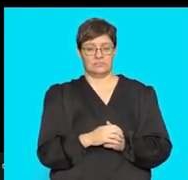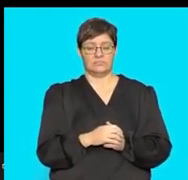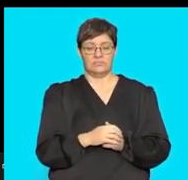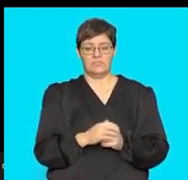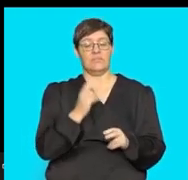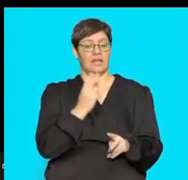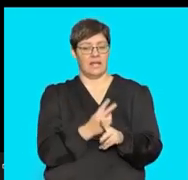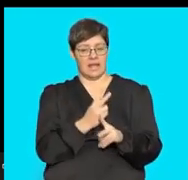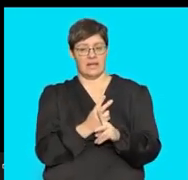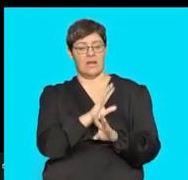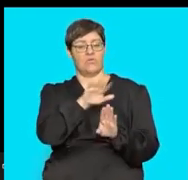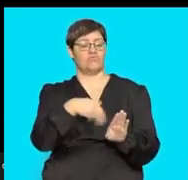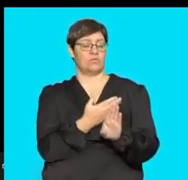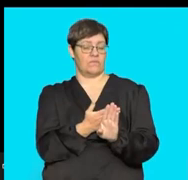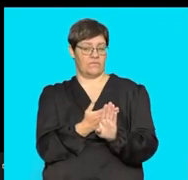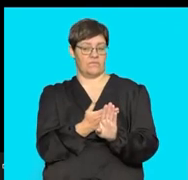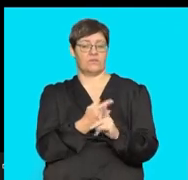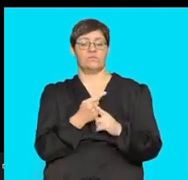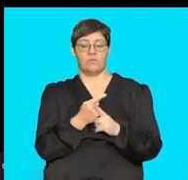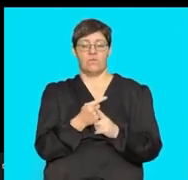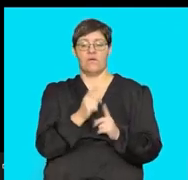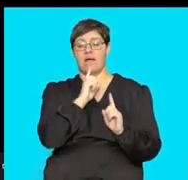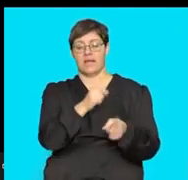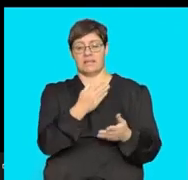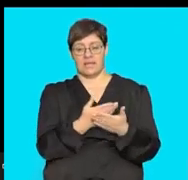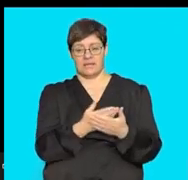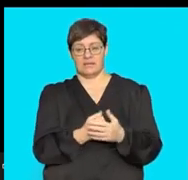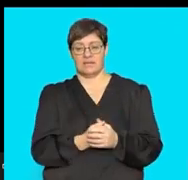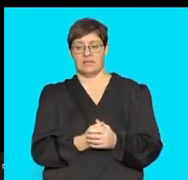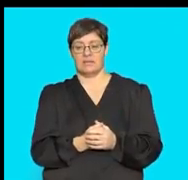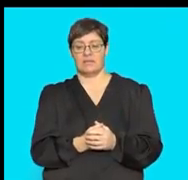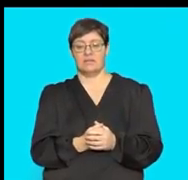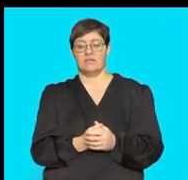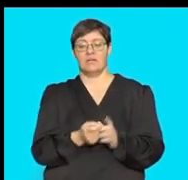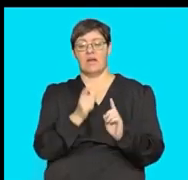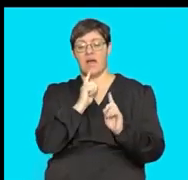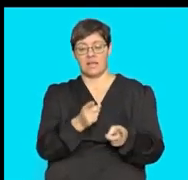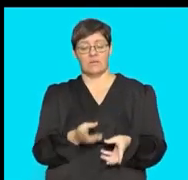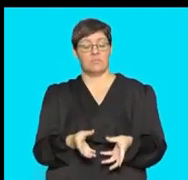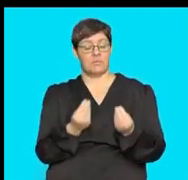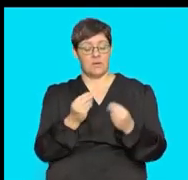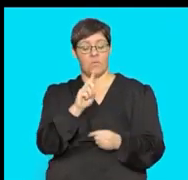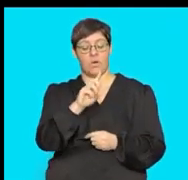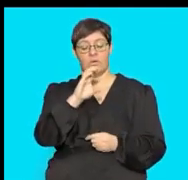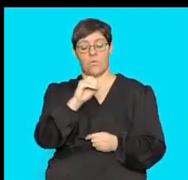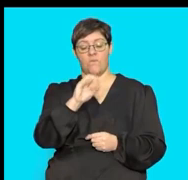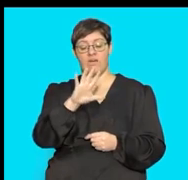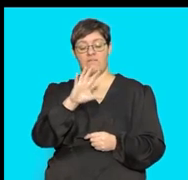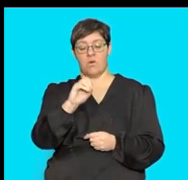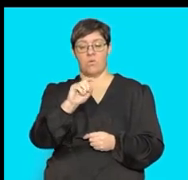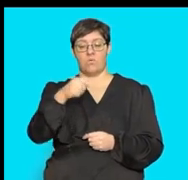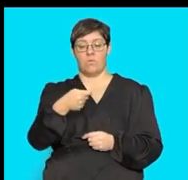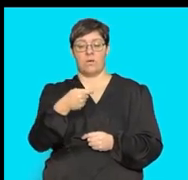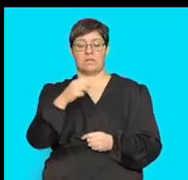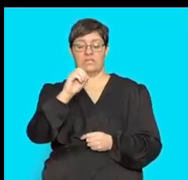1050.026. And again, remember we want to round off, so we're going to round off our answer. And we're going to end up with